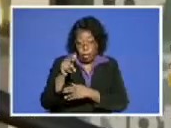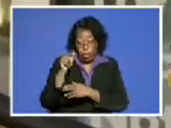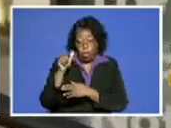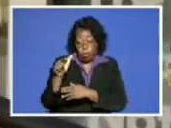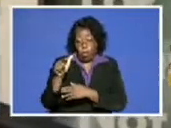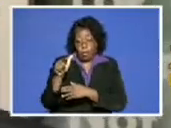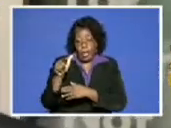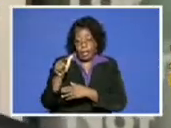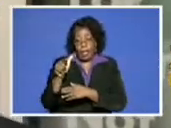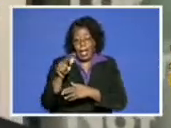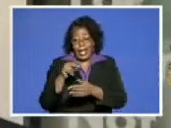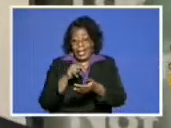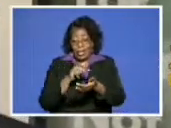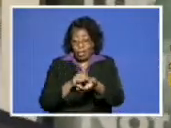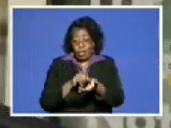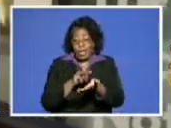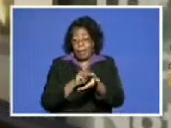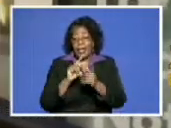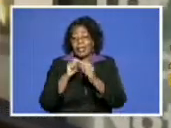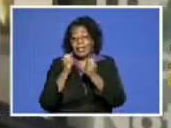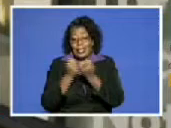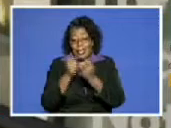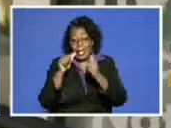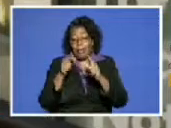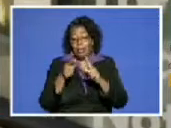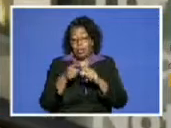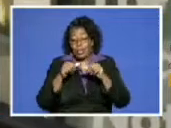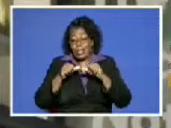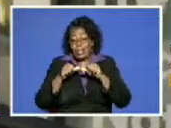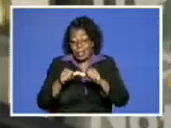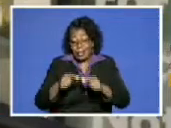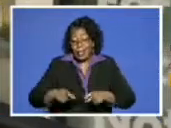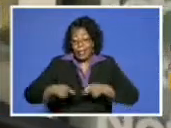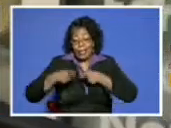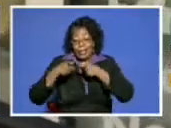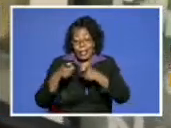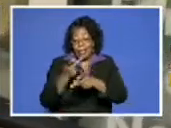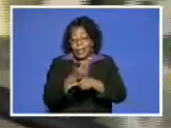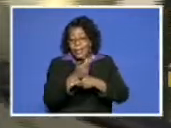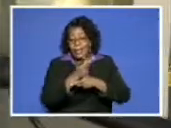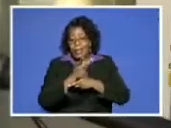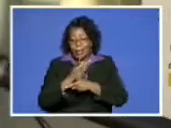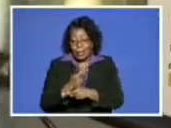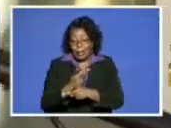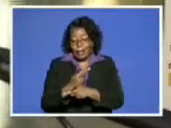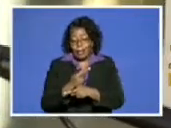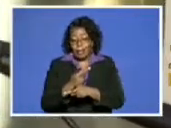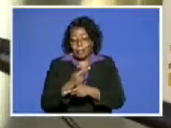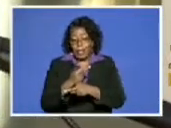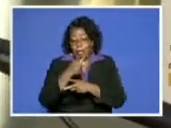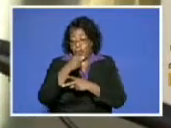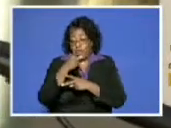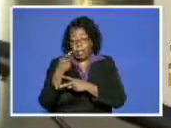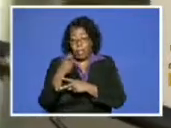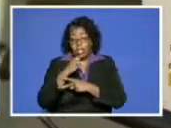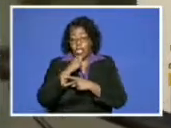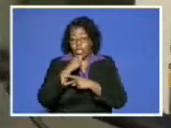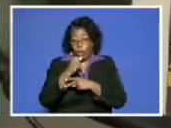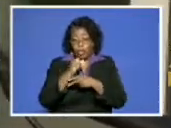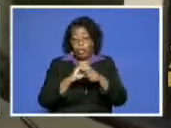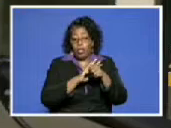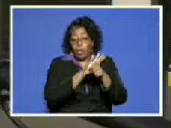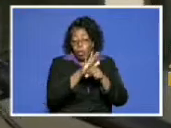terms of our nurses and our medical team being able to still provide care despite the fact that they're not on a COVID quote-unquote